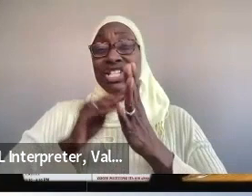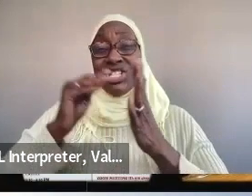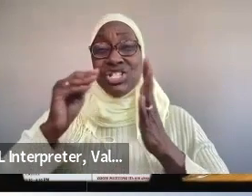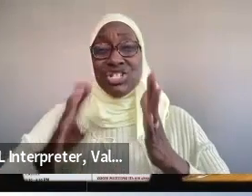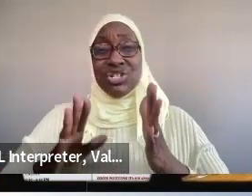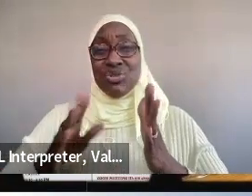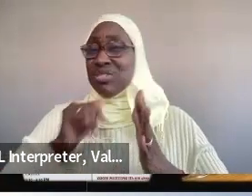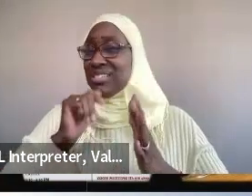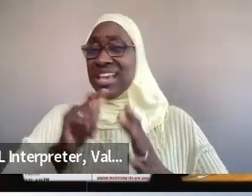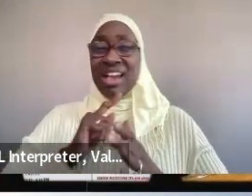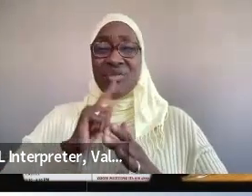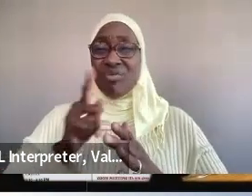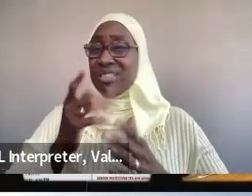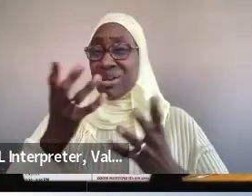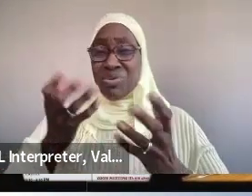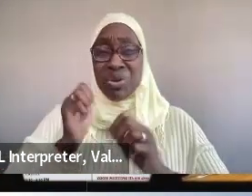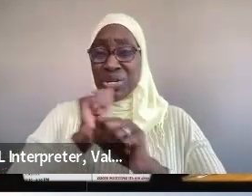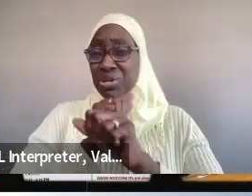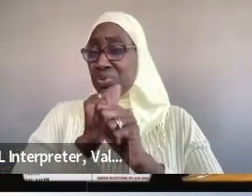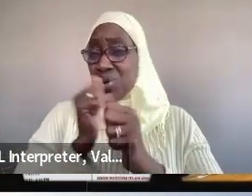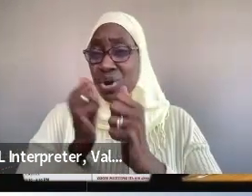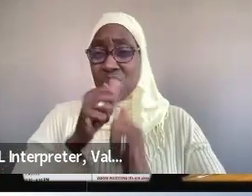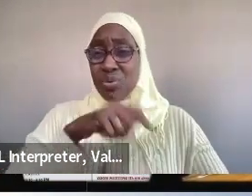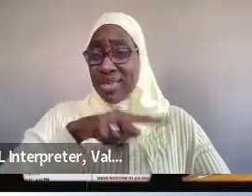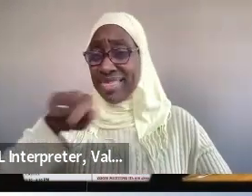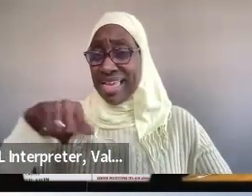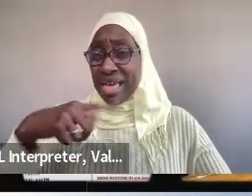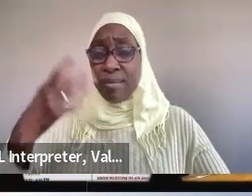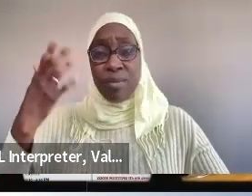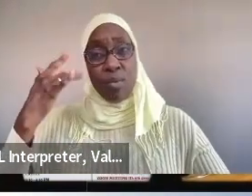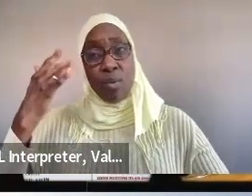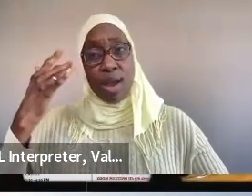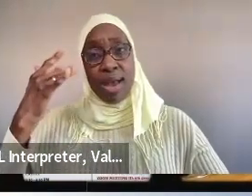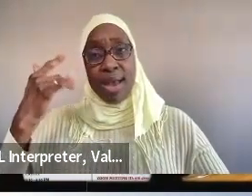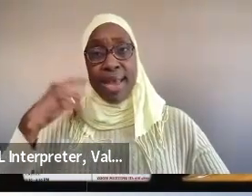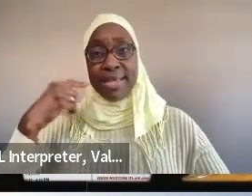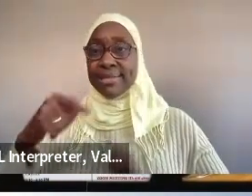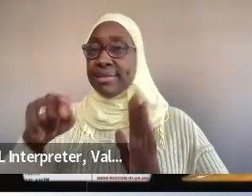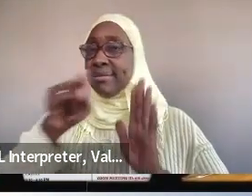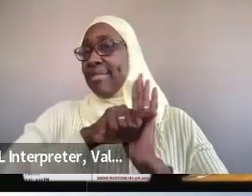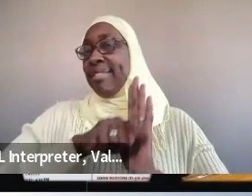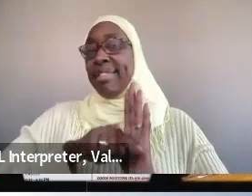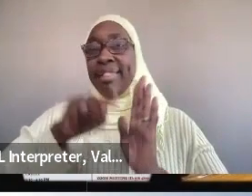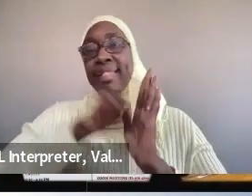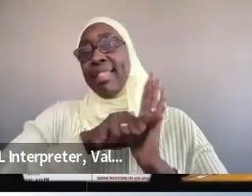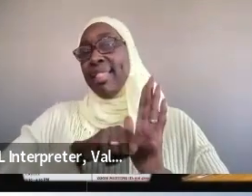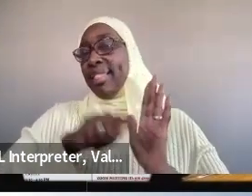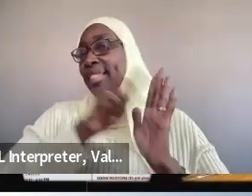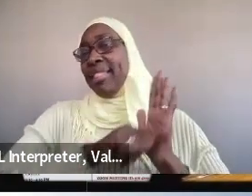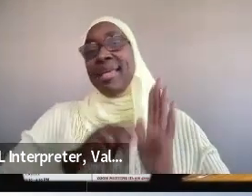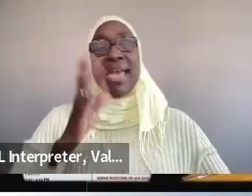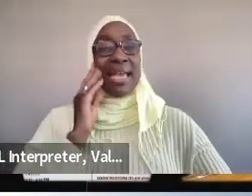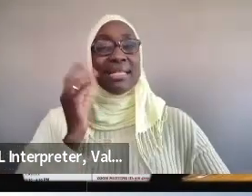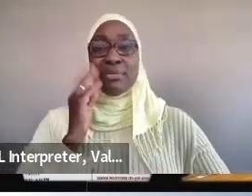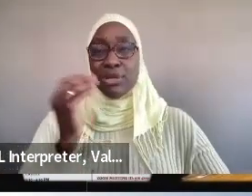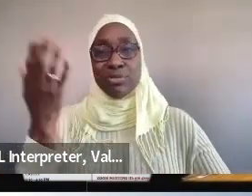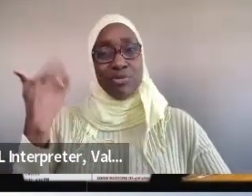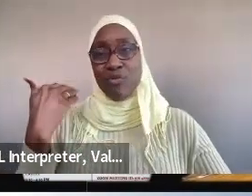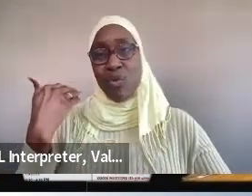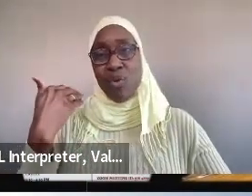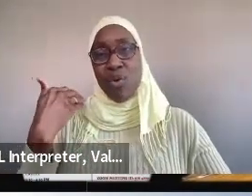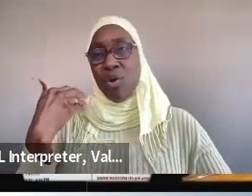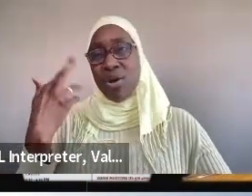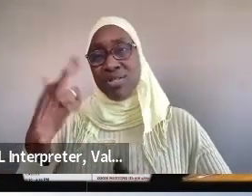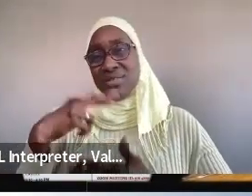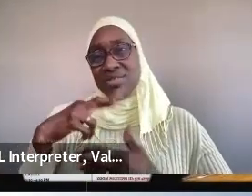not really wanting to work with them as much, just because of the unfortunate negative experiences that they've had as a result of these